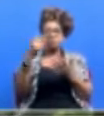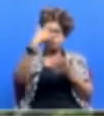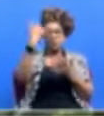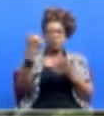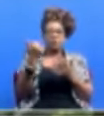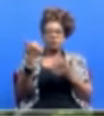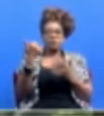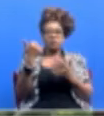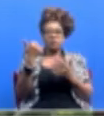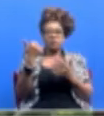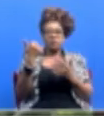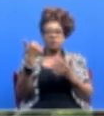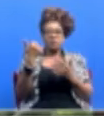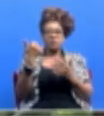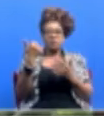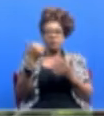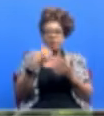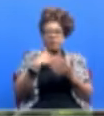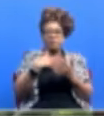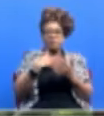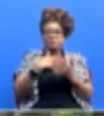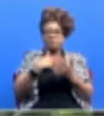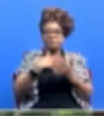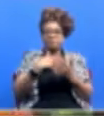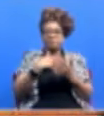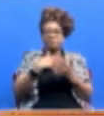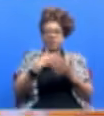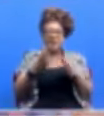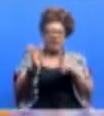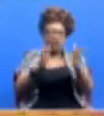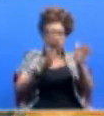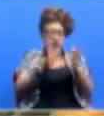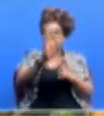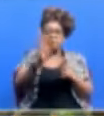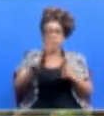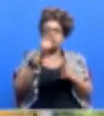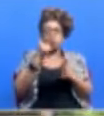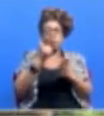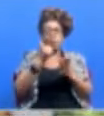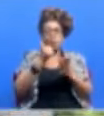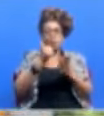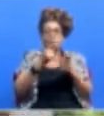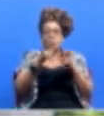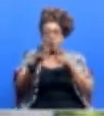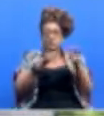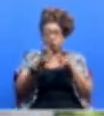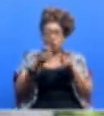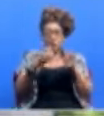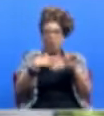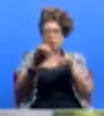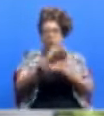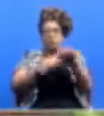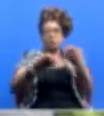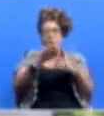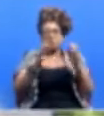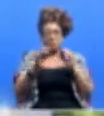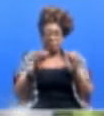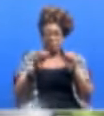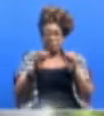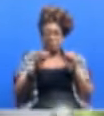sababu ya ukosaji ya umwelekeo kwa wale ambao wanasimamia uchumi wetu. Raha na ustawi ni